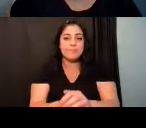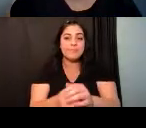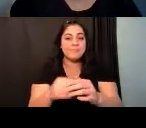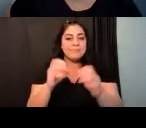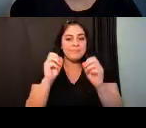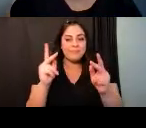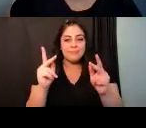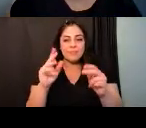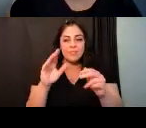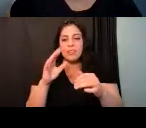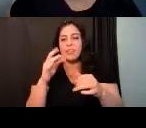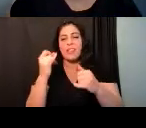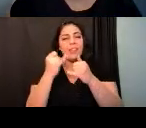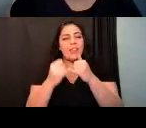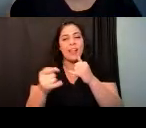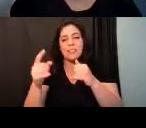Please write down your final thoughts.